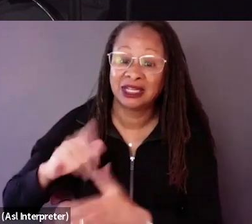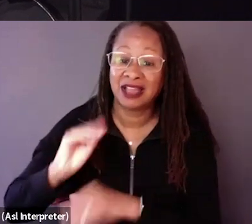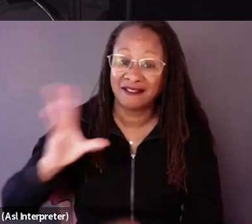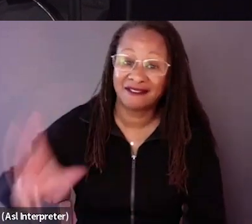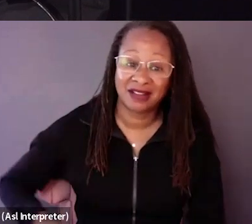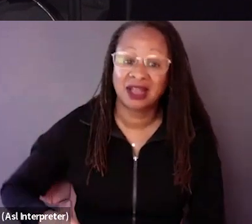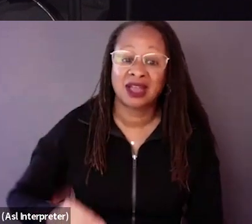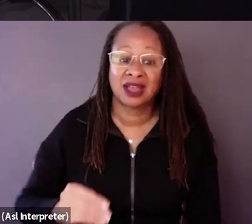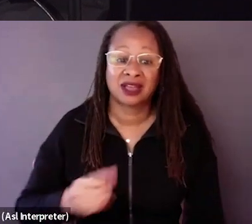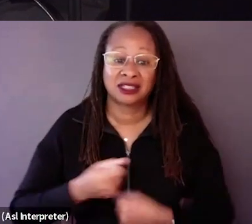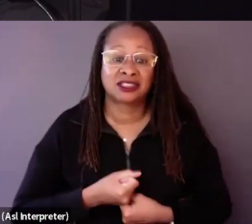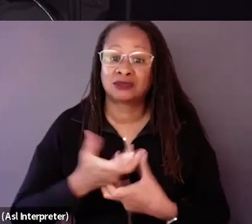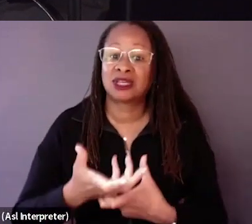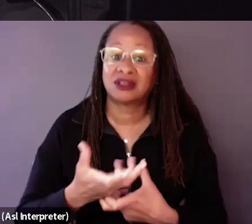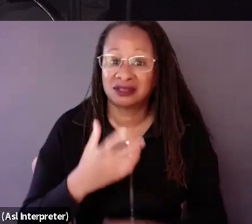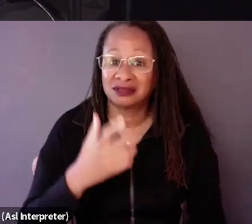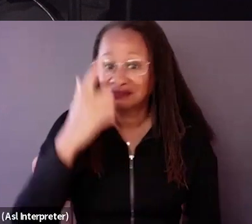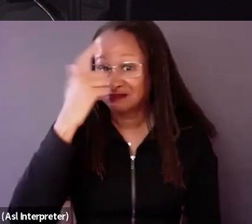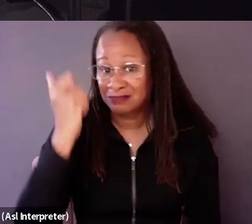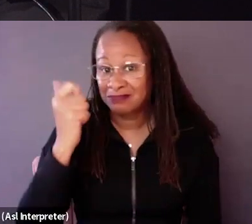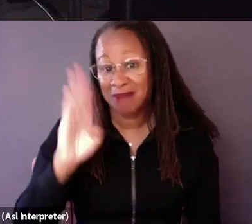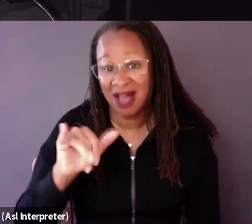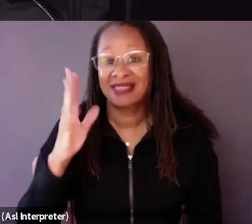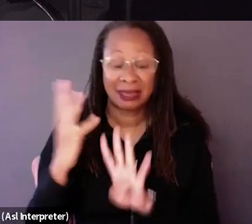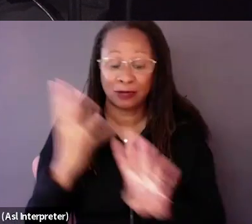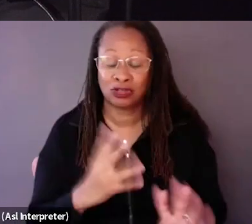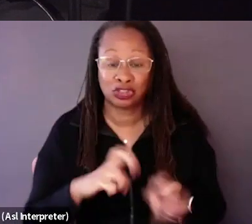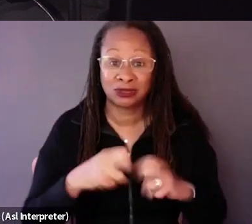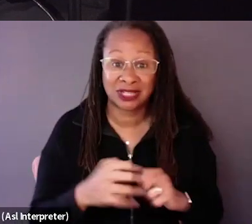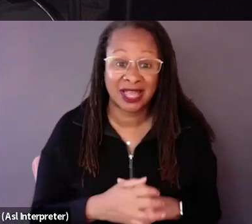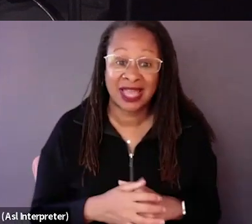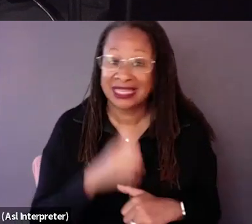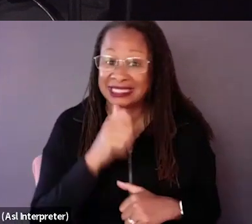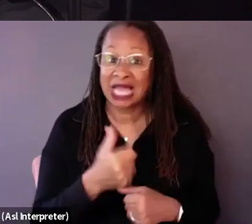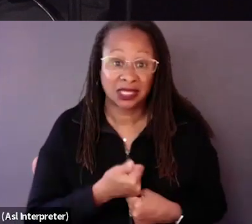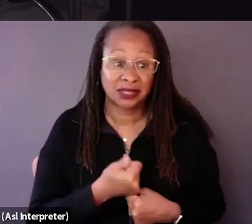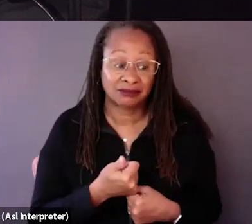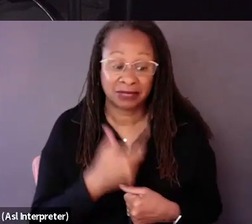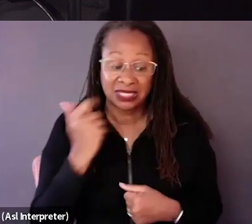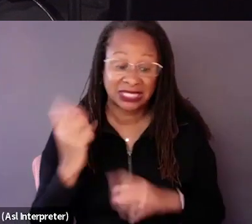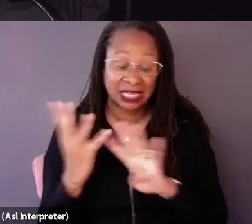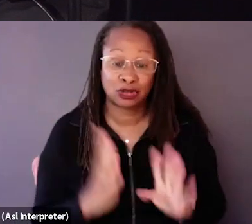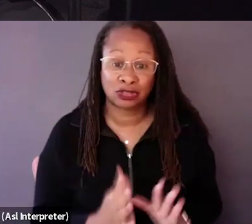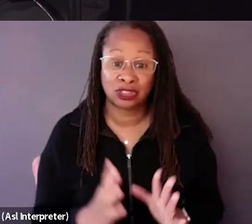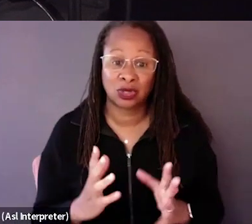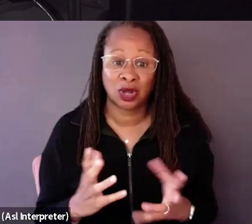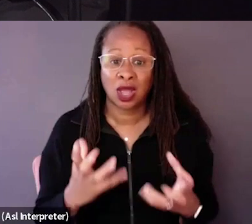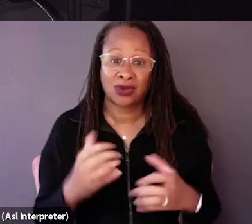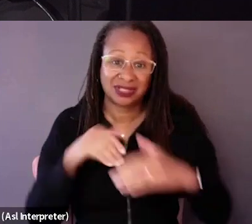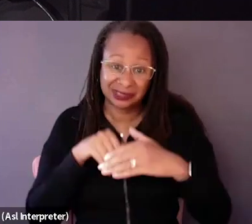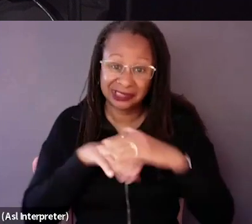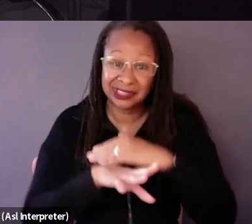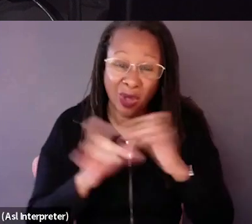Bashir. And now the country has descended into a civil war. it's becoming a tribal war,